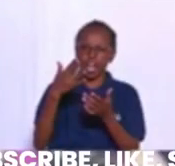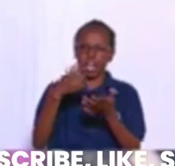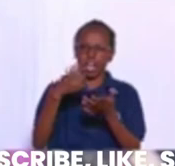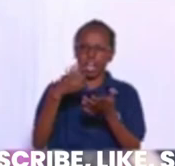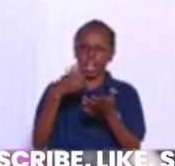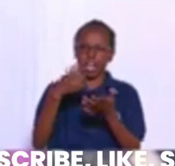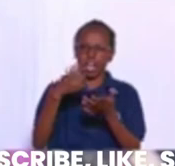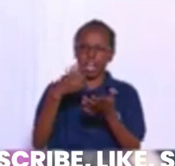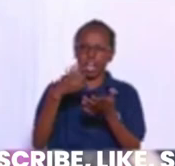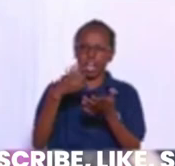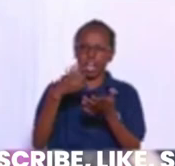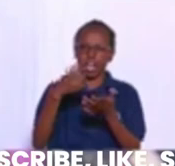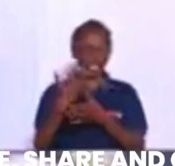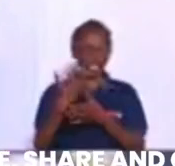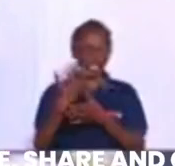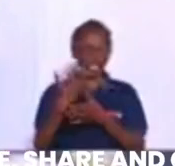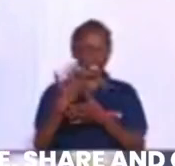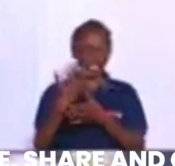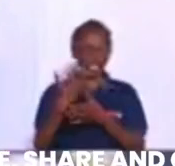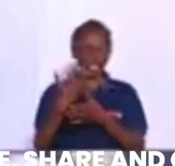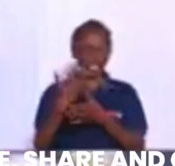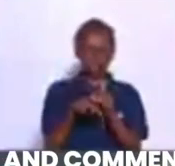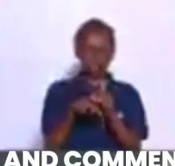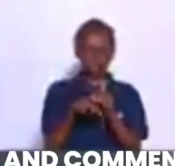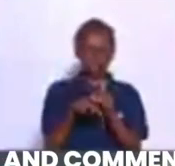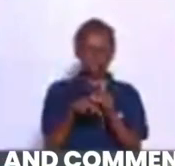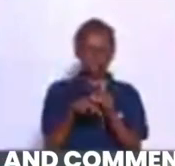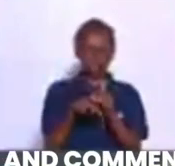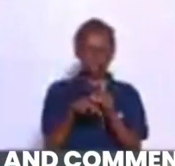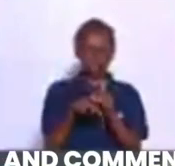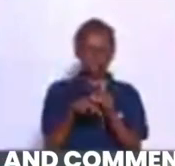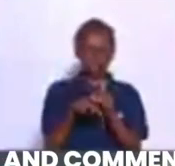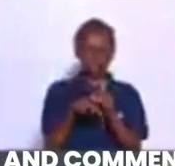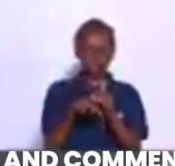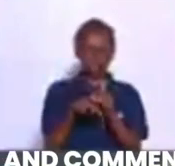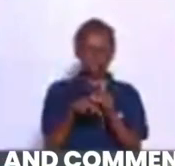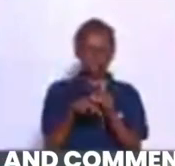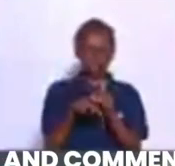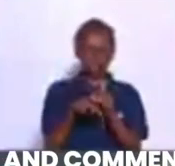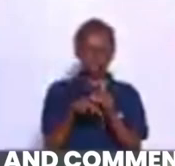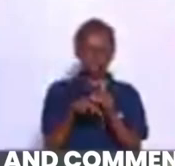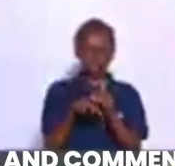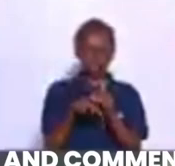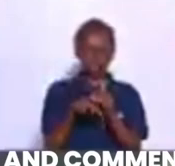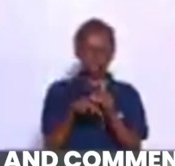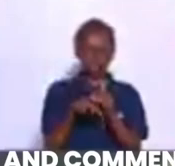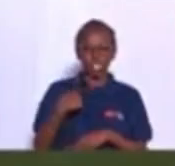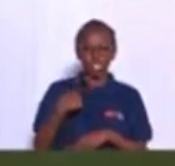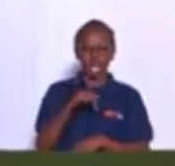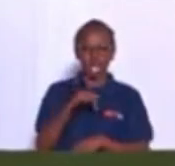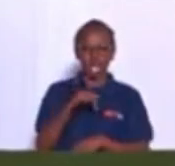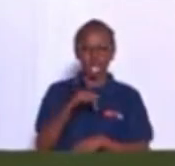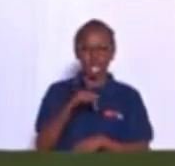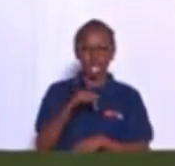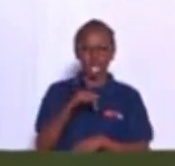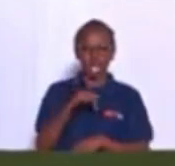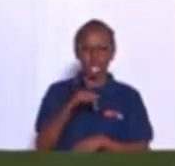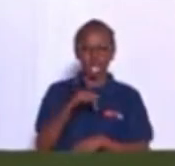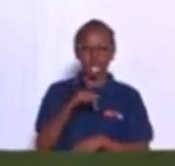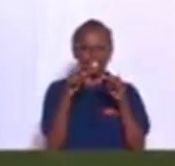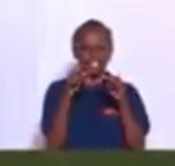topic. I'm just trying my level best to condense it so that we can catch it within these